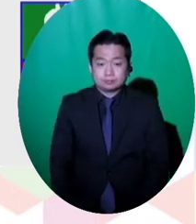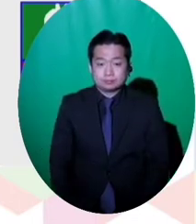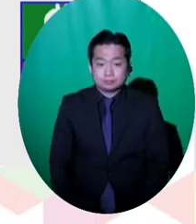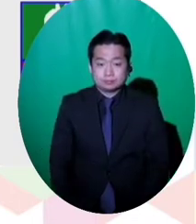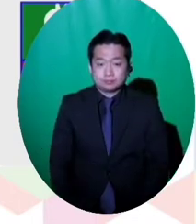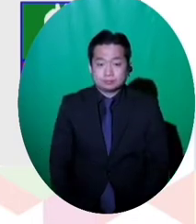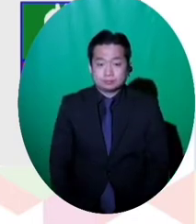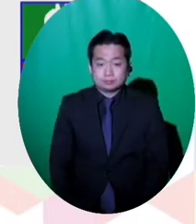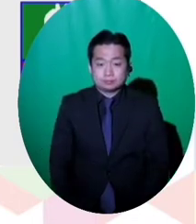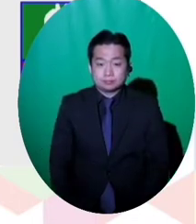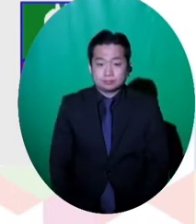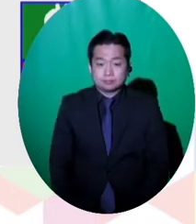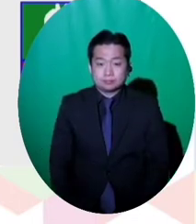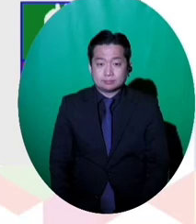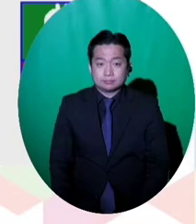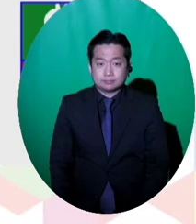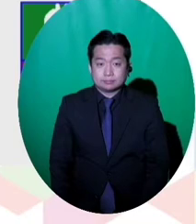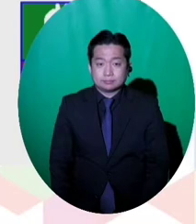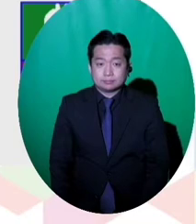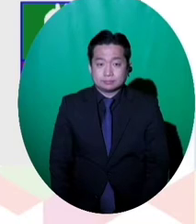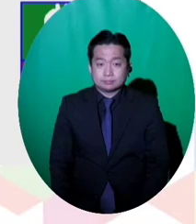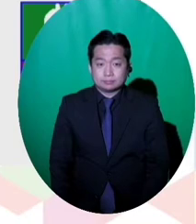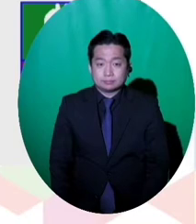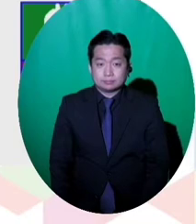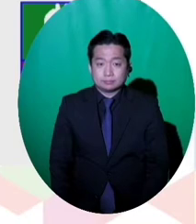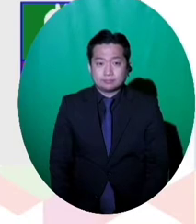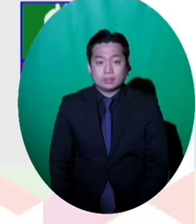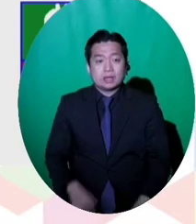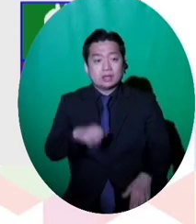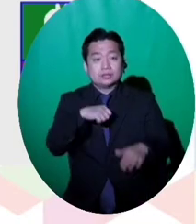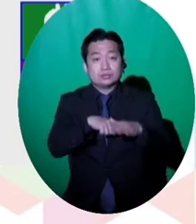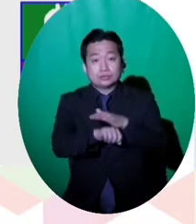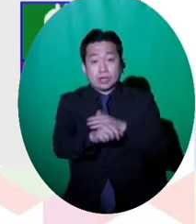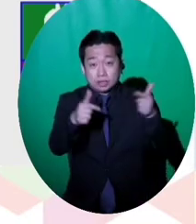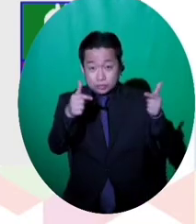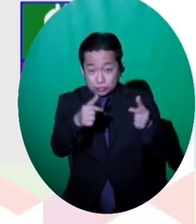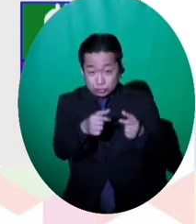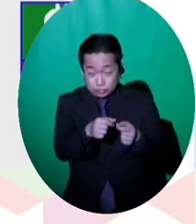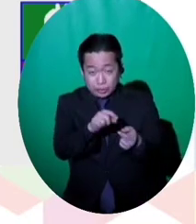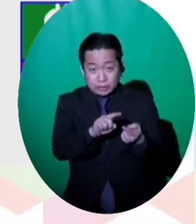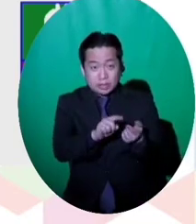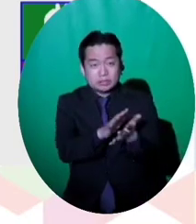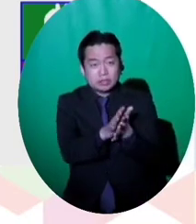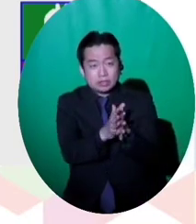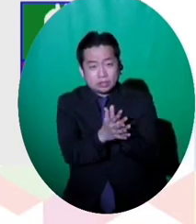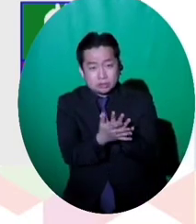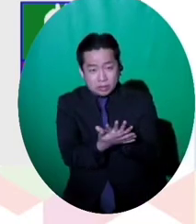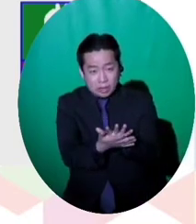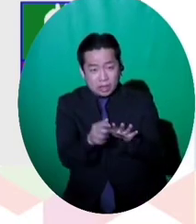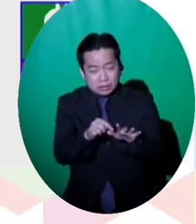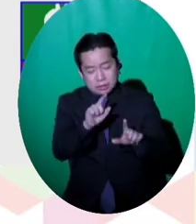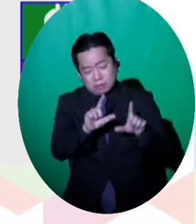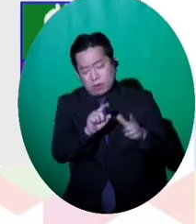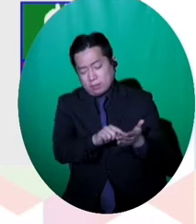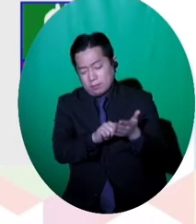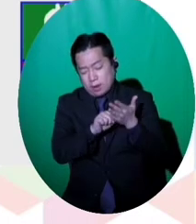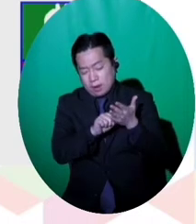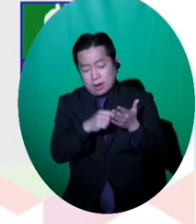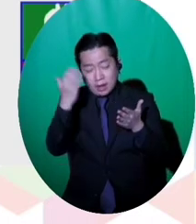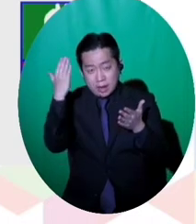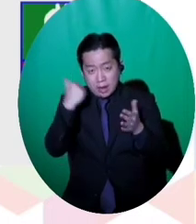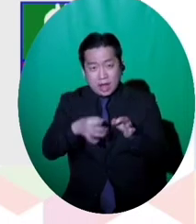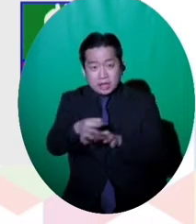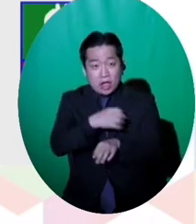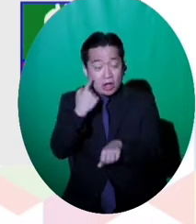been neglected and misunderstood by conventional economic theory. And in order to understand it, we really have to